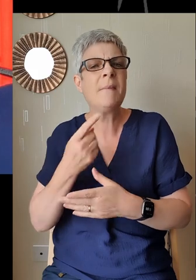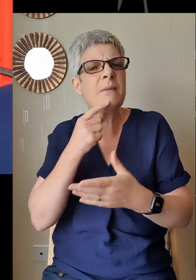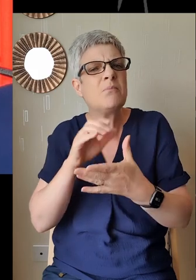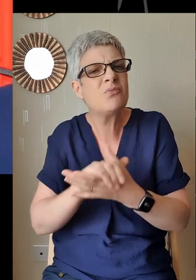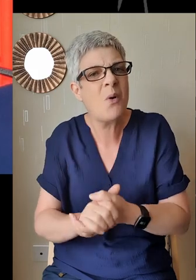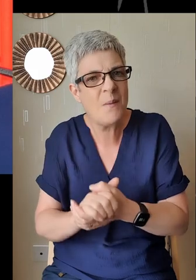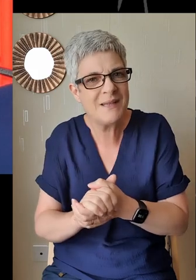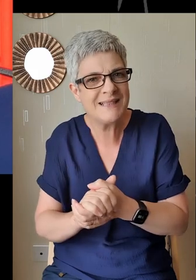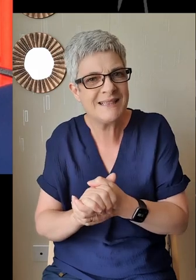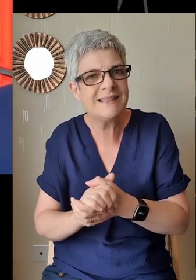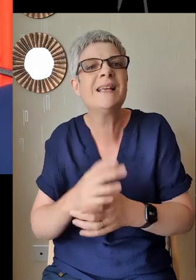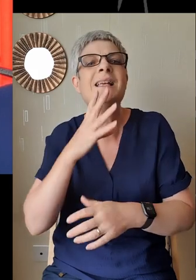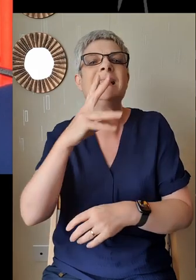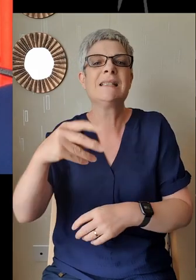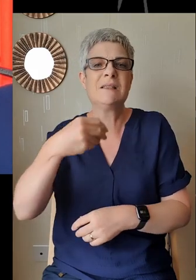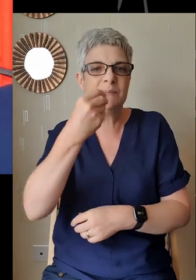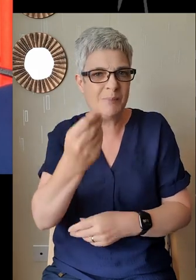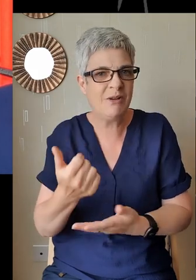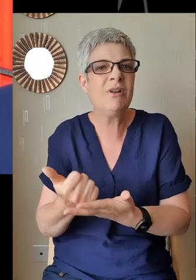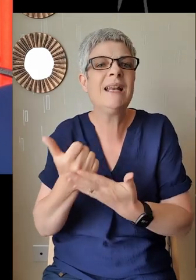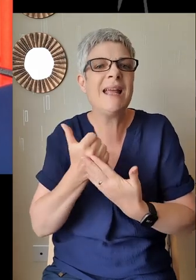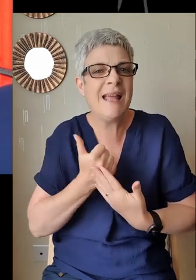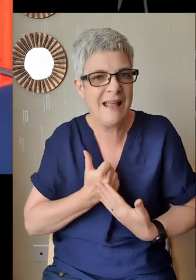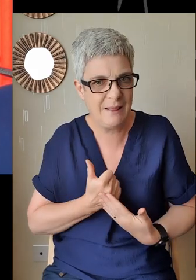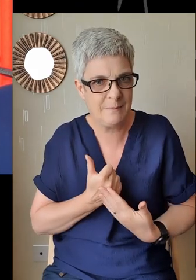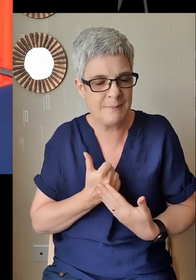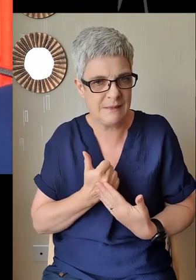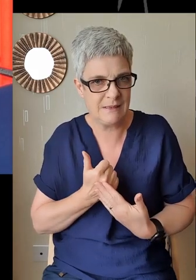helps us. The Holy Spirit's at work.